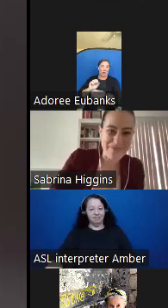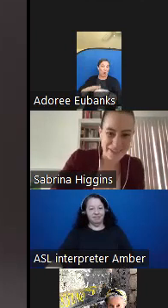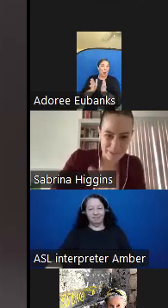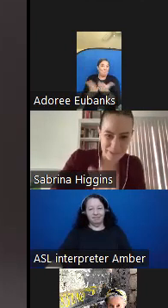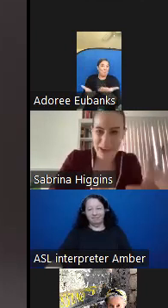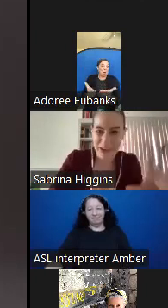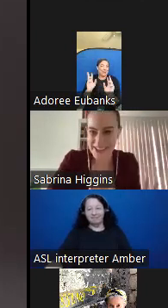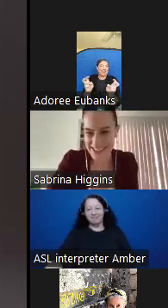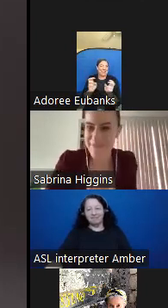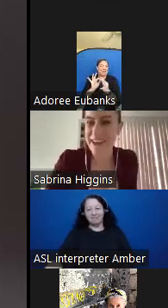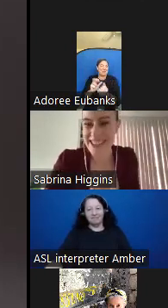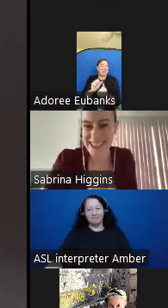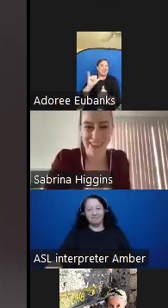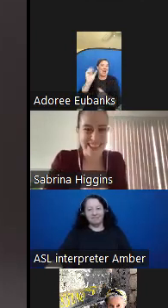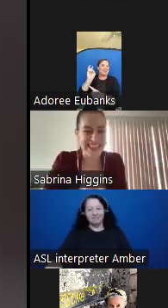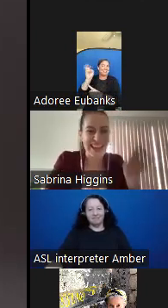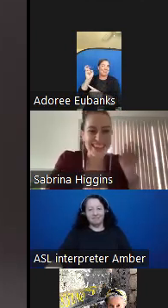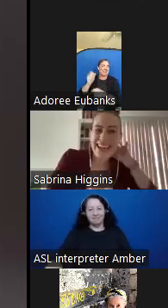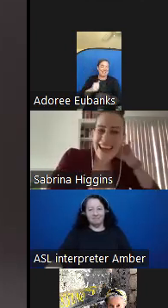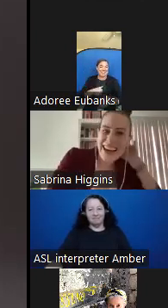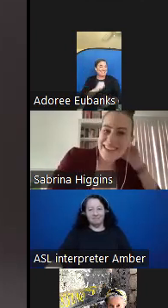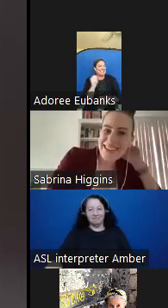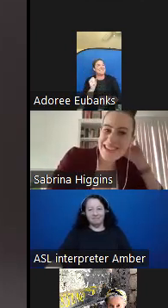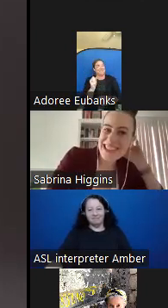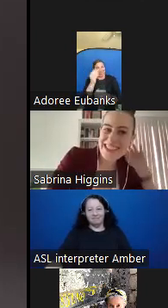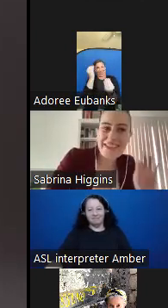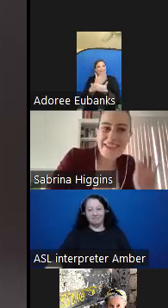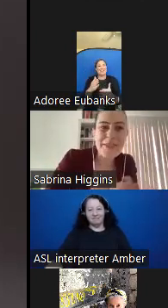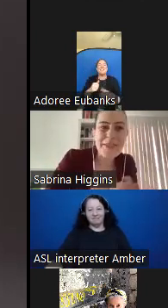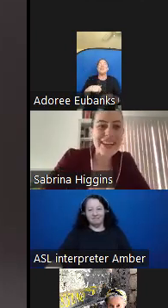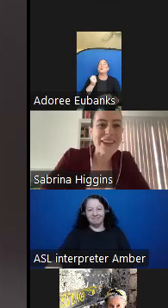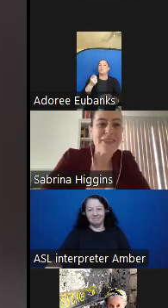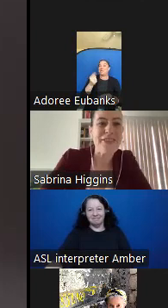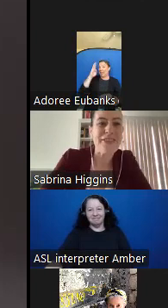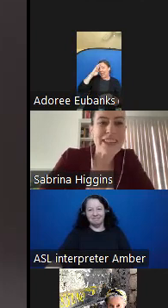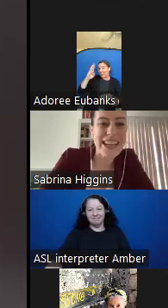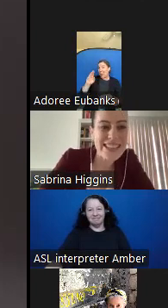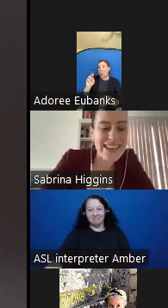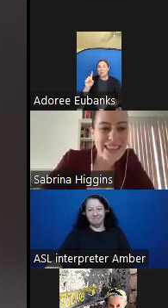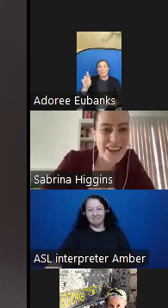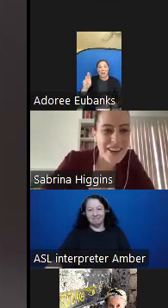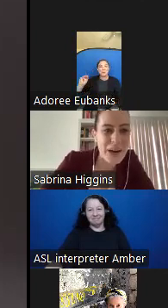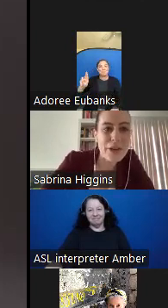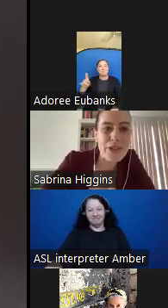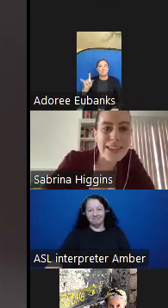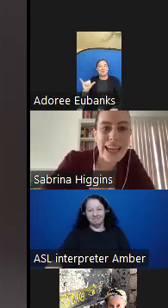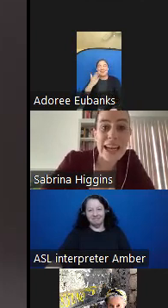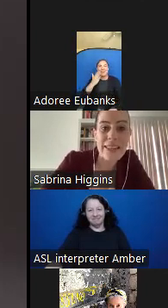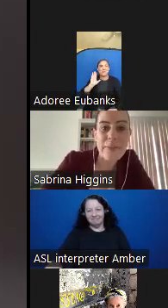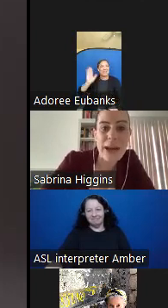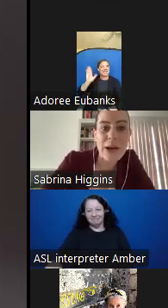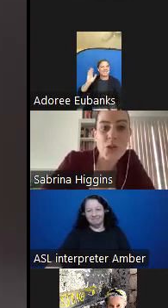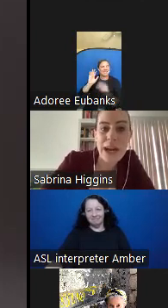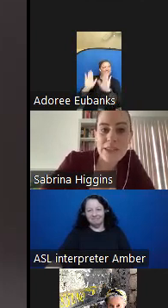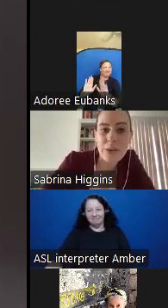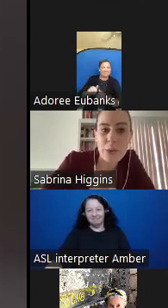yes, preface by saying that. So she says, hello, Dr. Murphy. Thank you for your fantastic study and talk. I wonder if you can say anything about